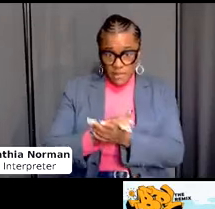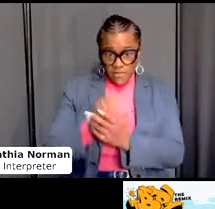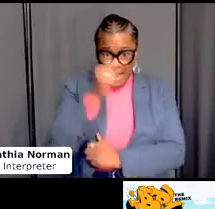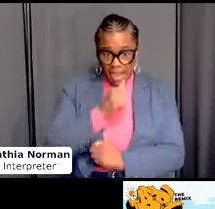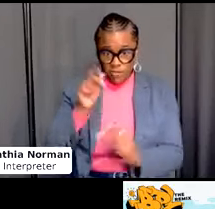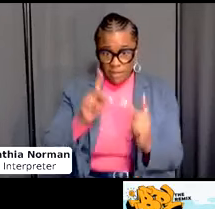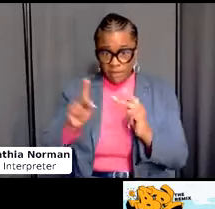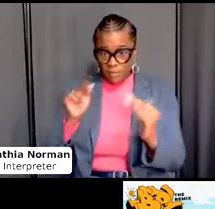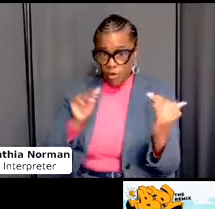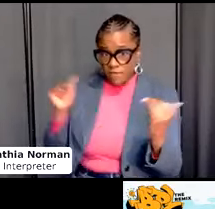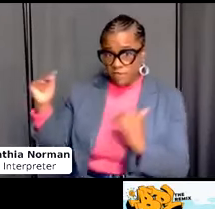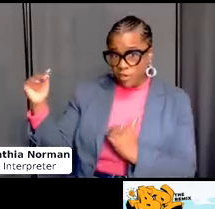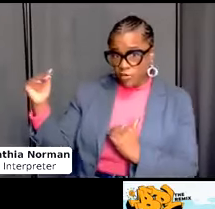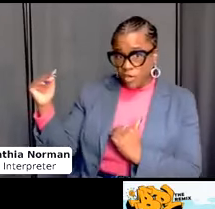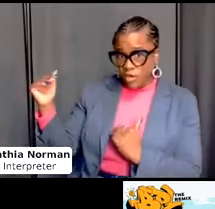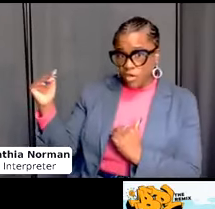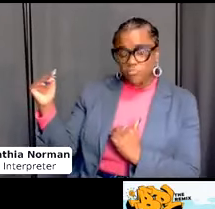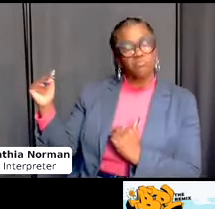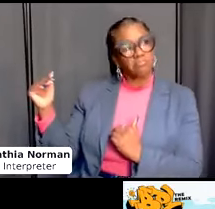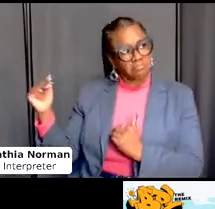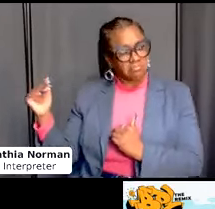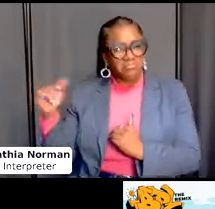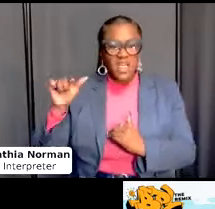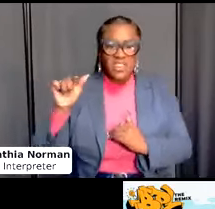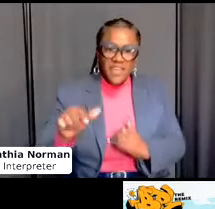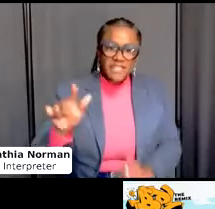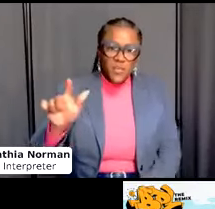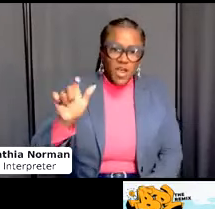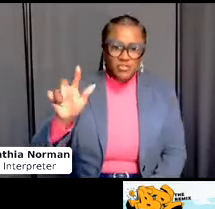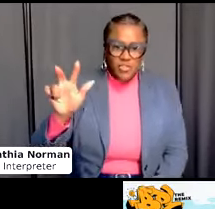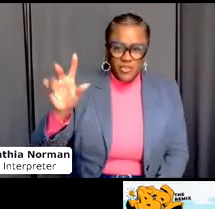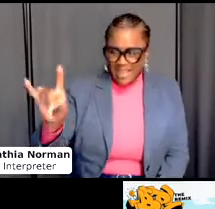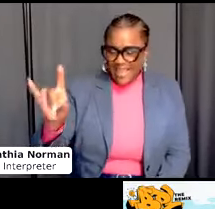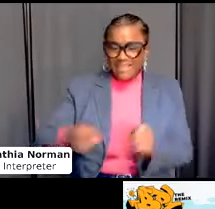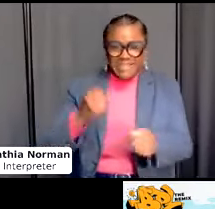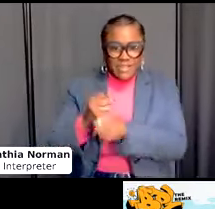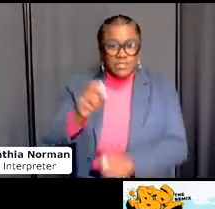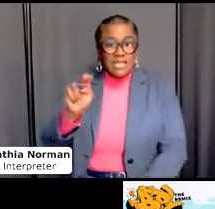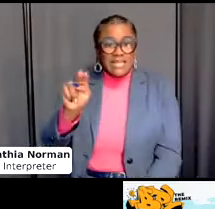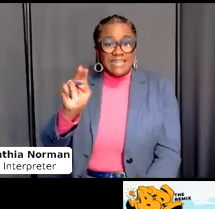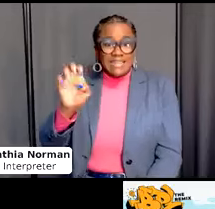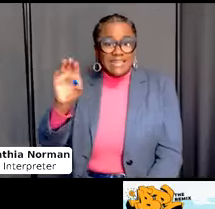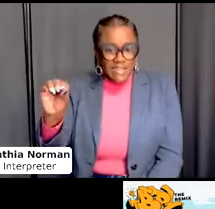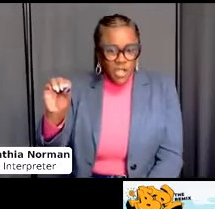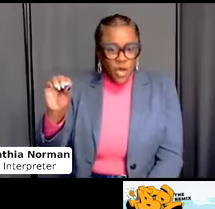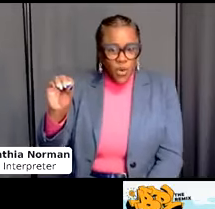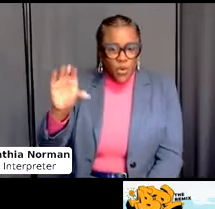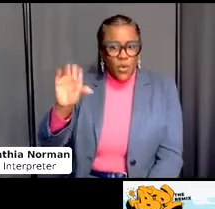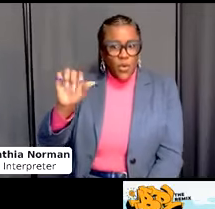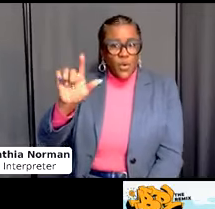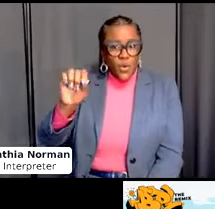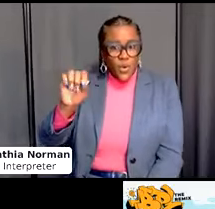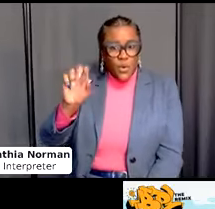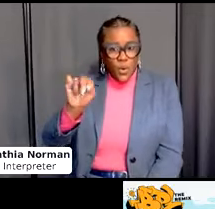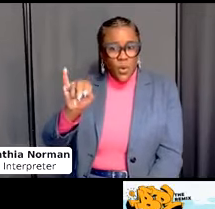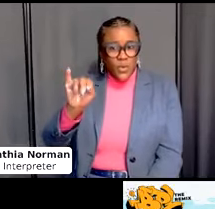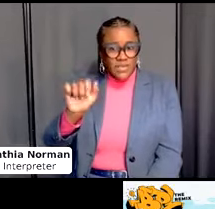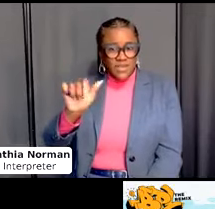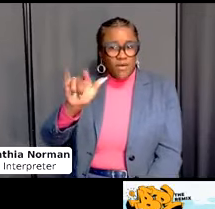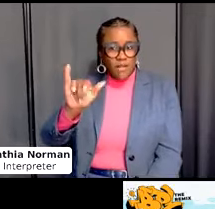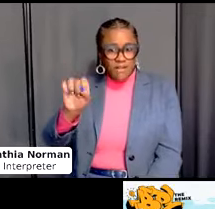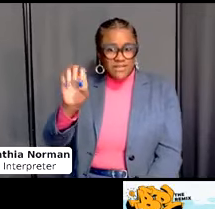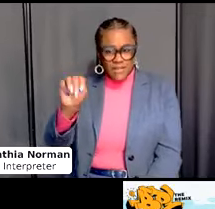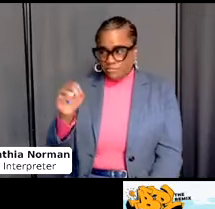the outgrowth of 138 years of colonialism and the neocolonialism, people trying to figure out how to survive. Either you